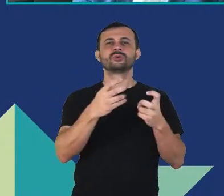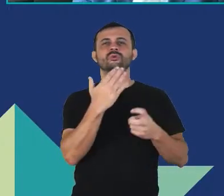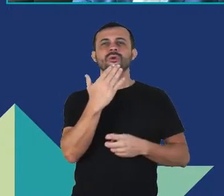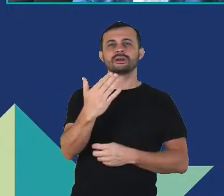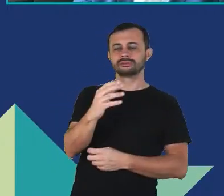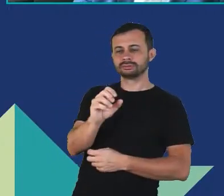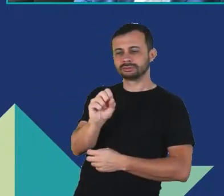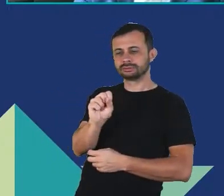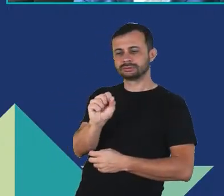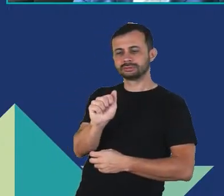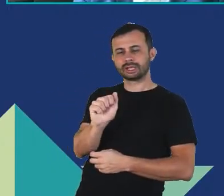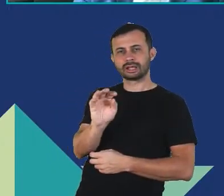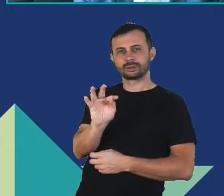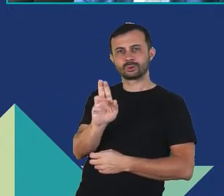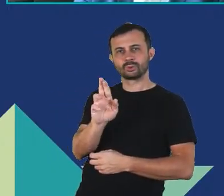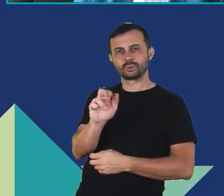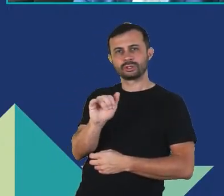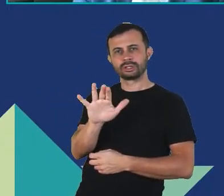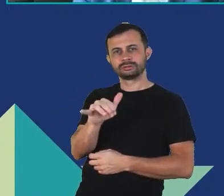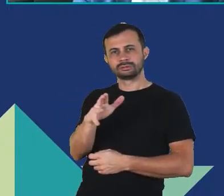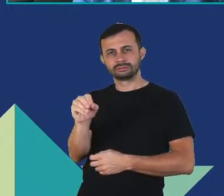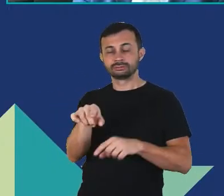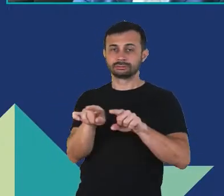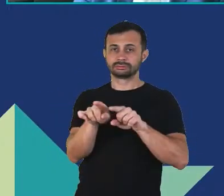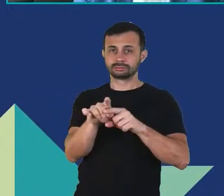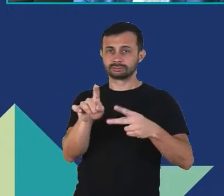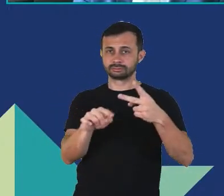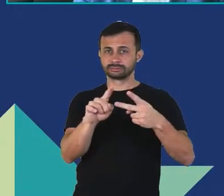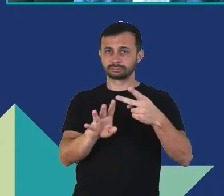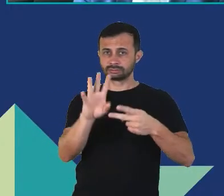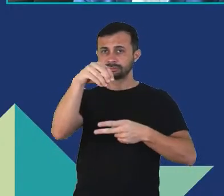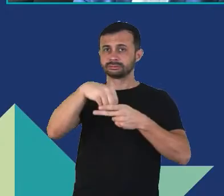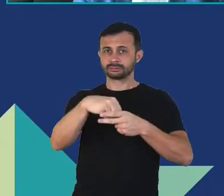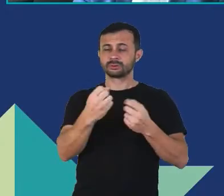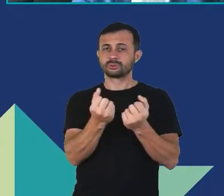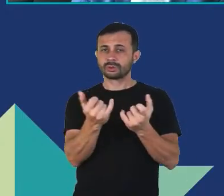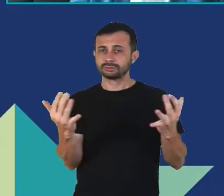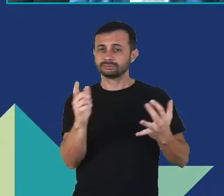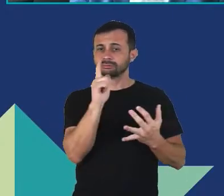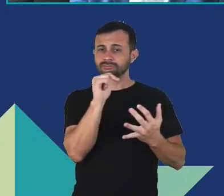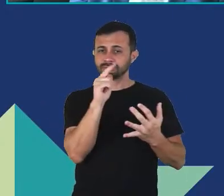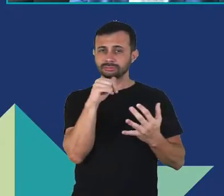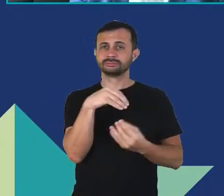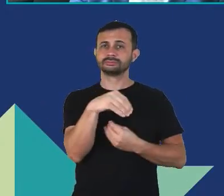this infrared wavelengths. And what you get is basically